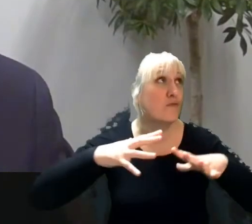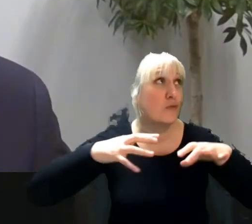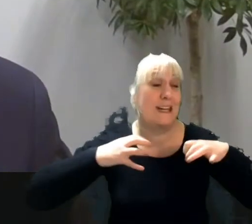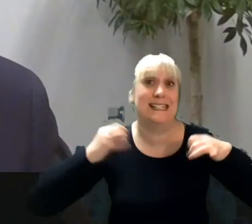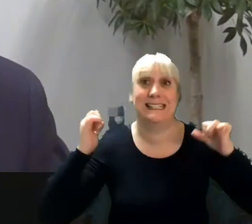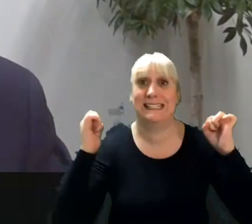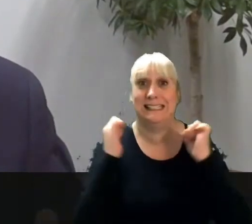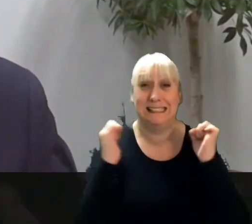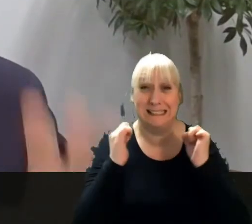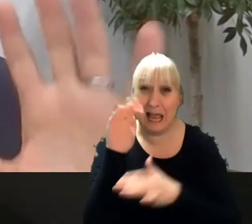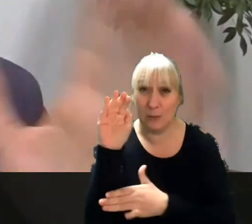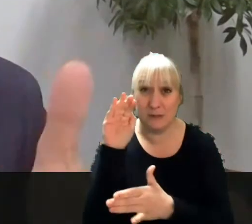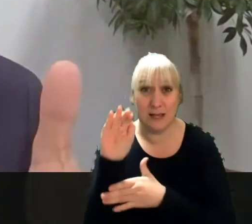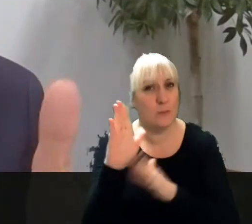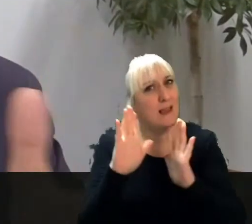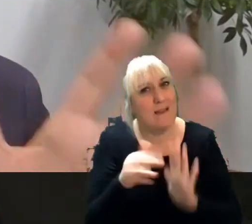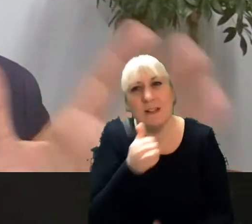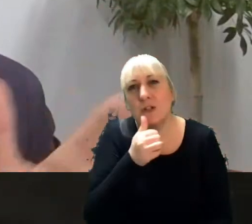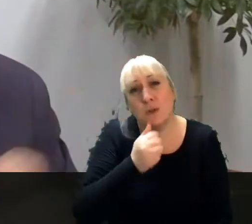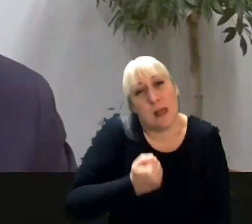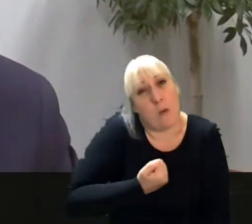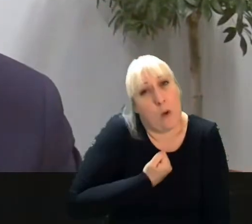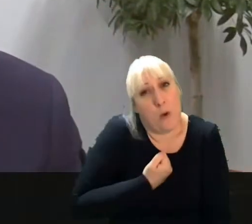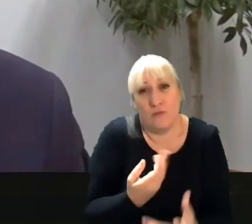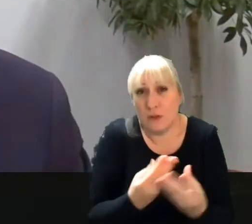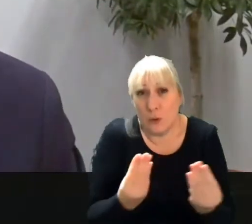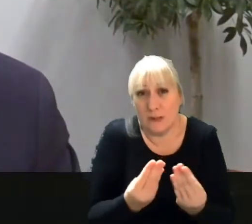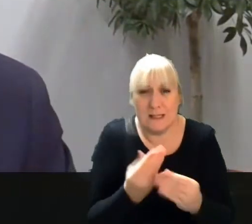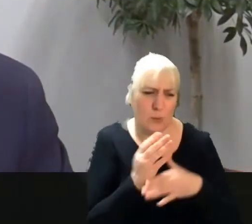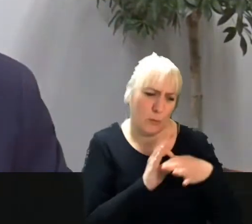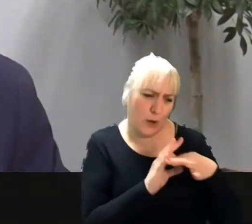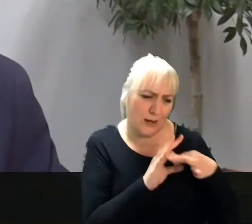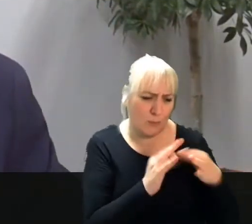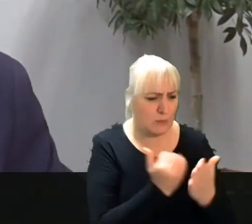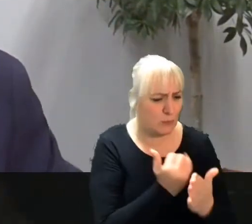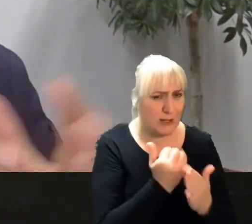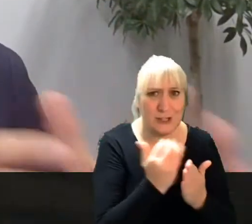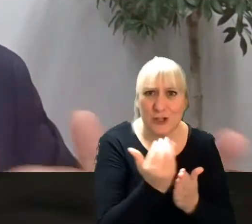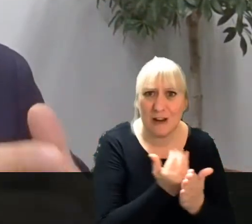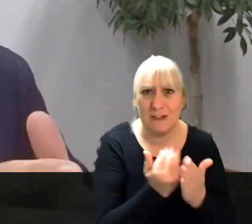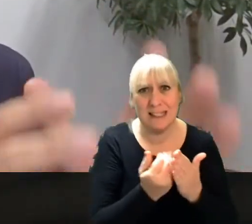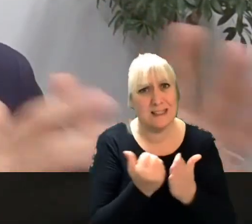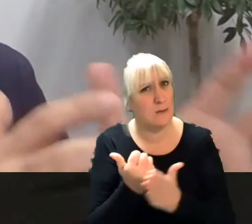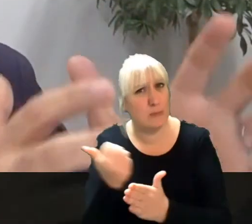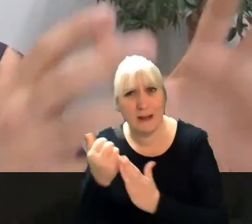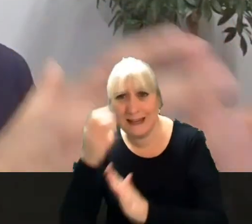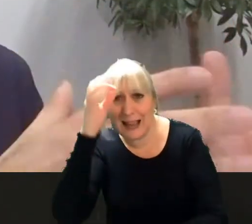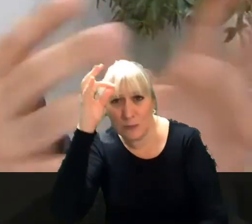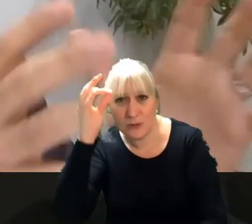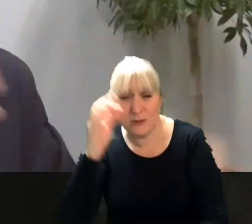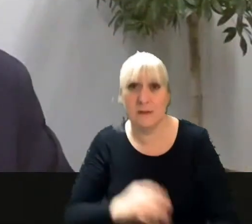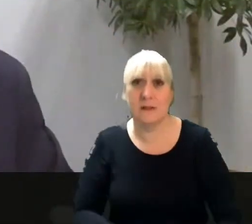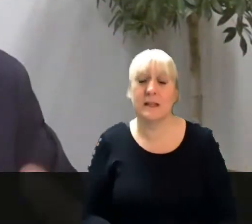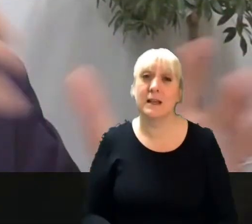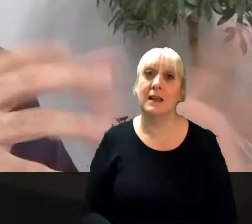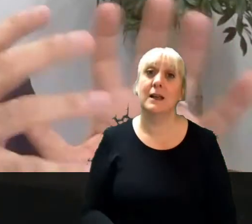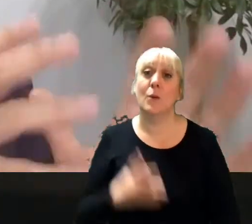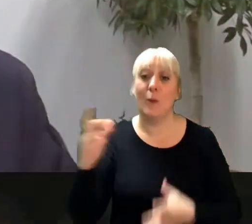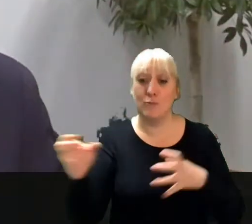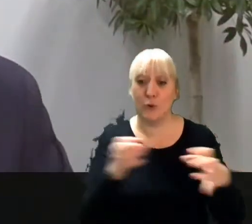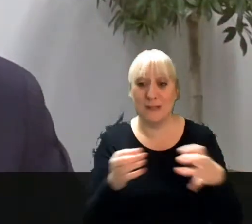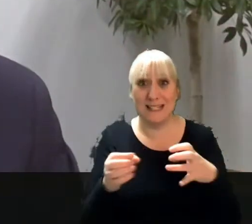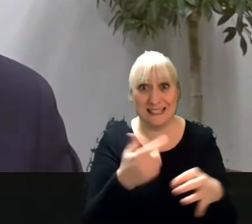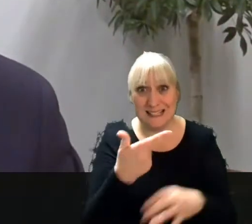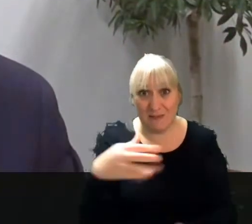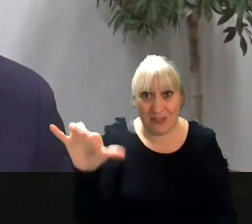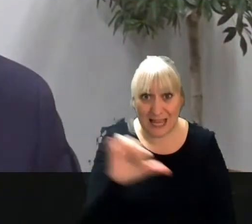use our own limited resources, working with brilliant charities, brilliant councils to get people in. We brought in 7,000 from the peak